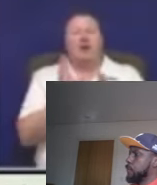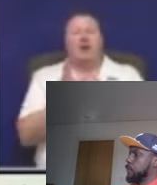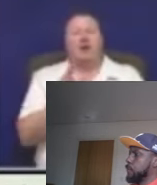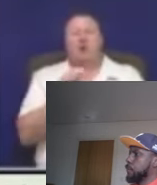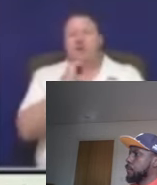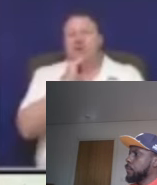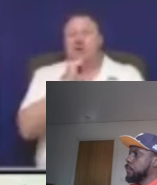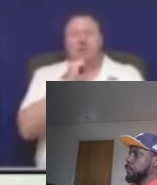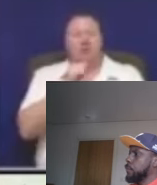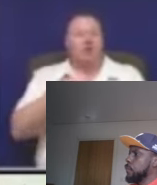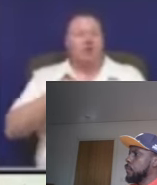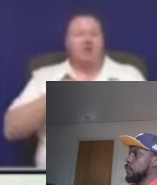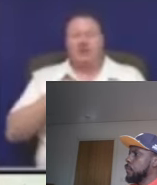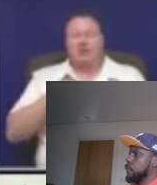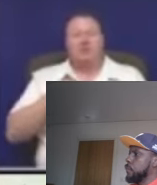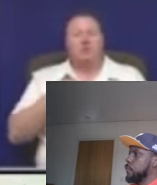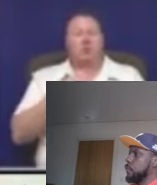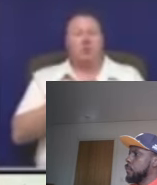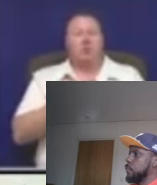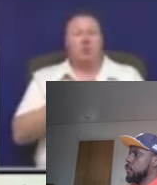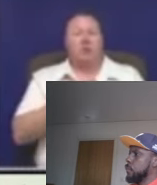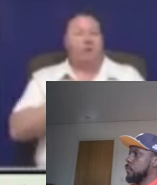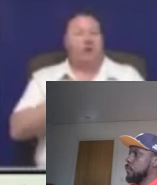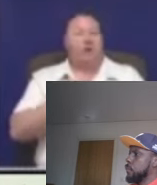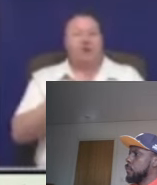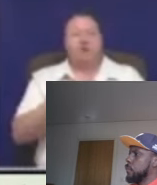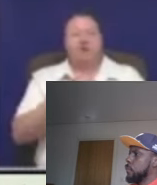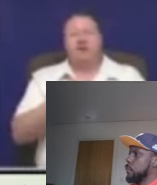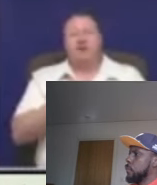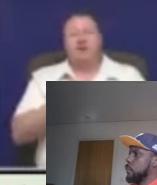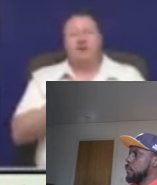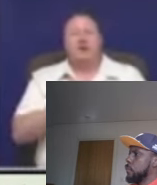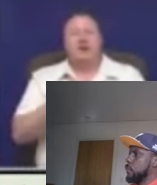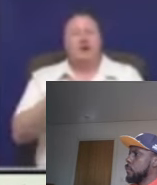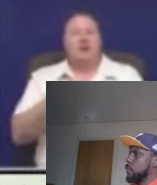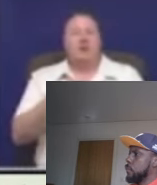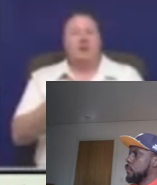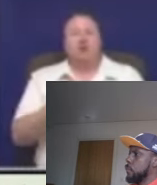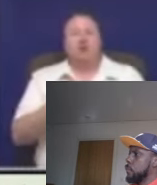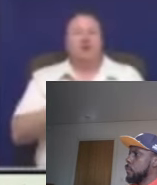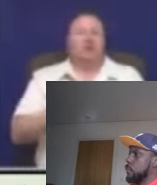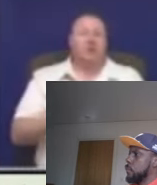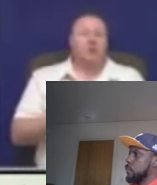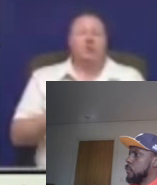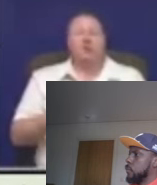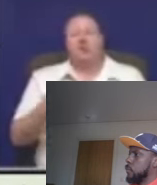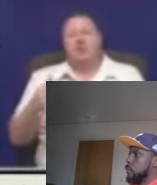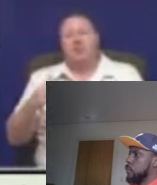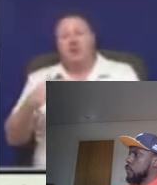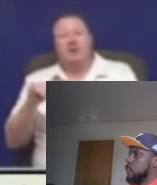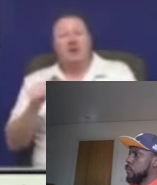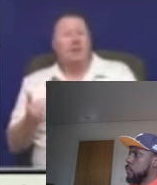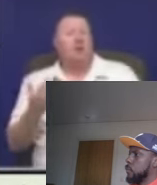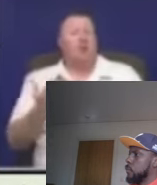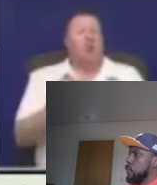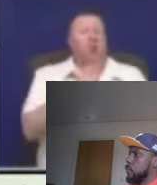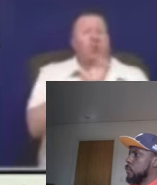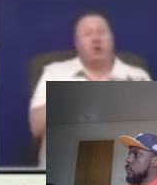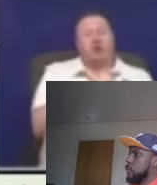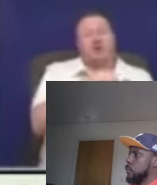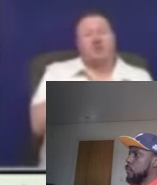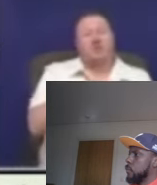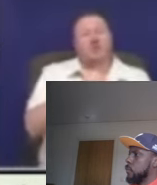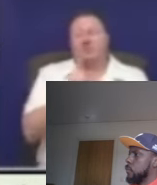not tolerate or accept shoddy work, delayed projects, or excuses, whether from officials or contractors. The days of